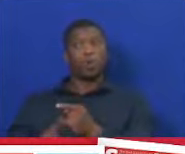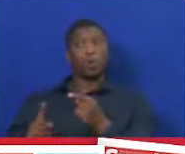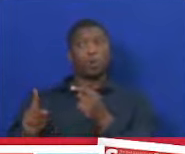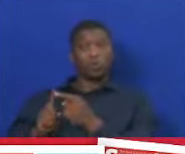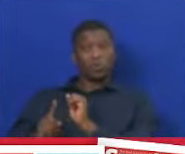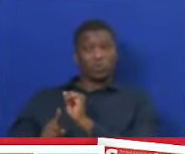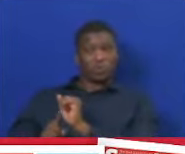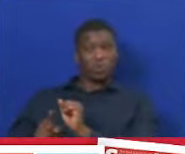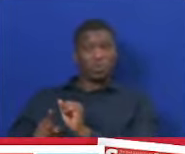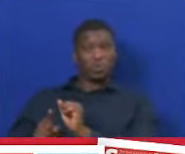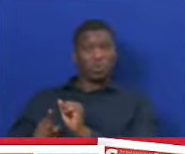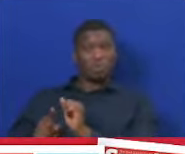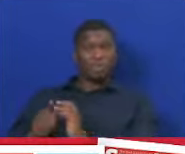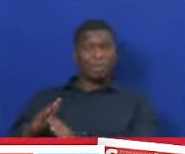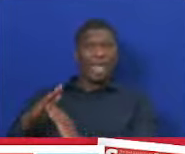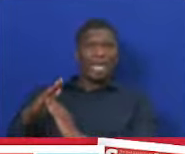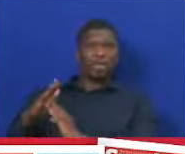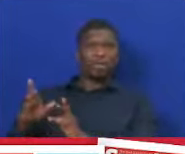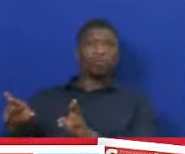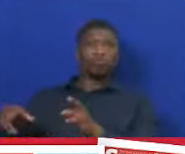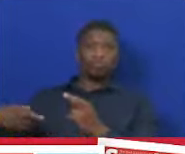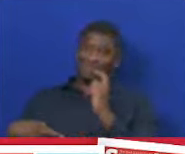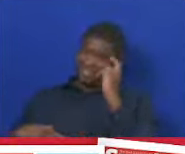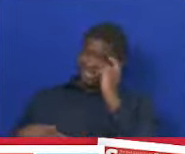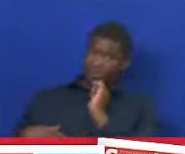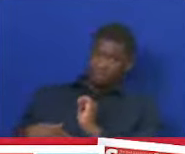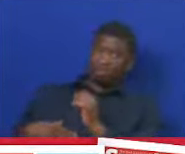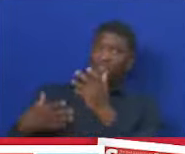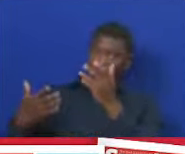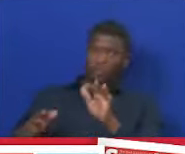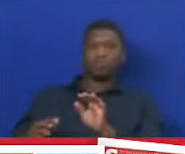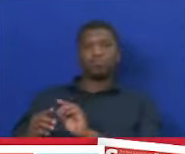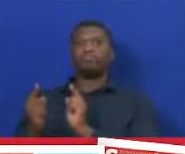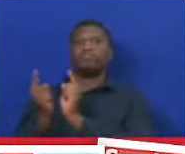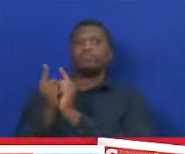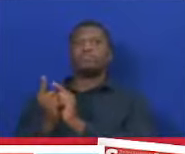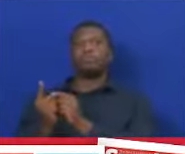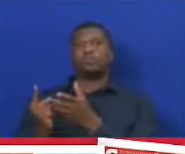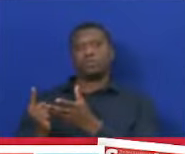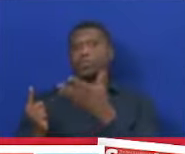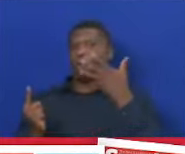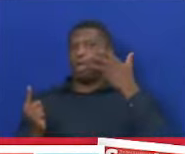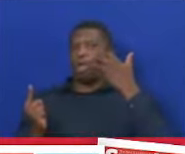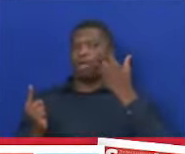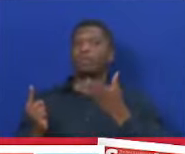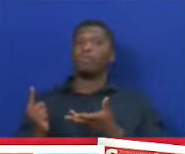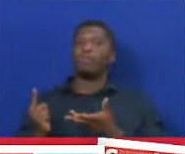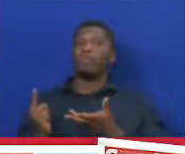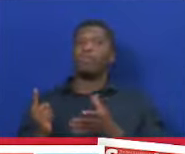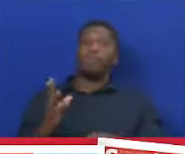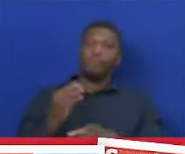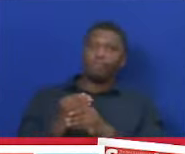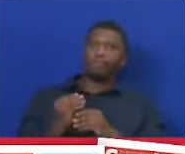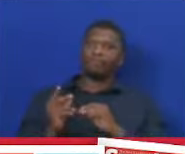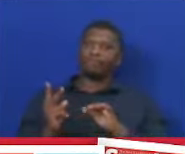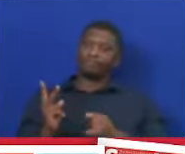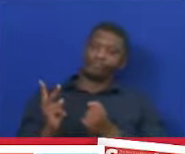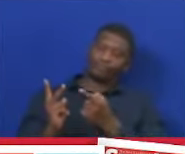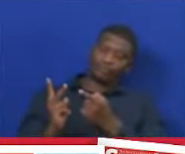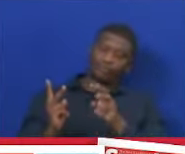whereby I now found Mr. Madlanga, Mrs. Madlanga, and my commander there.